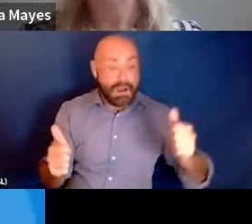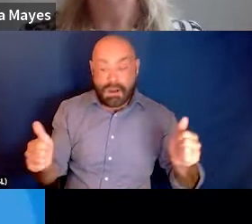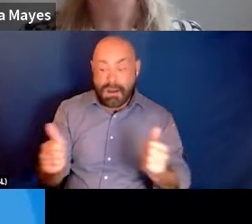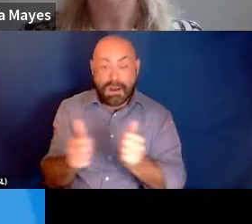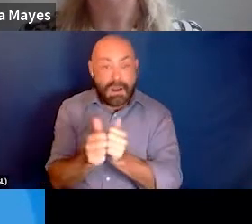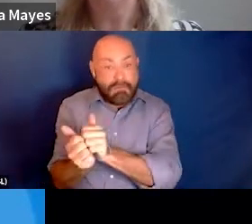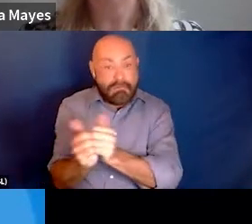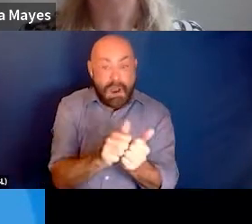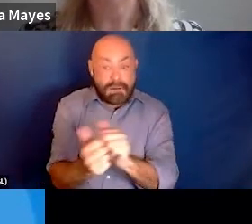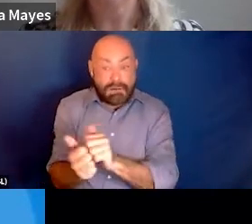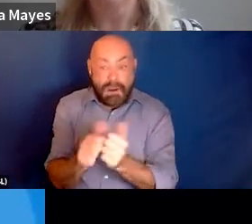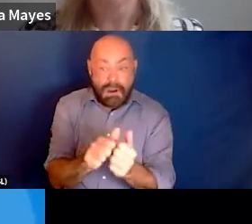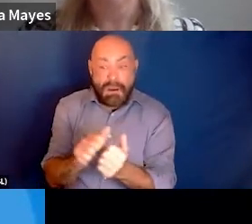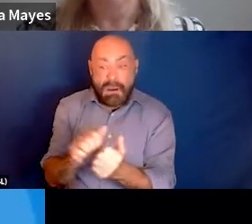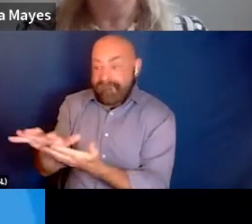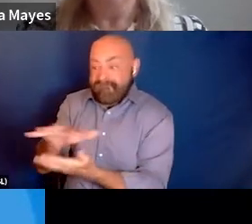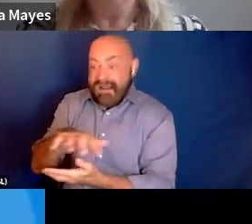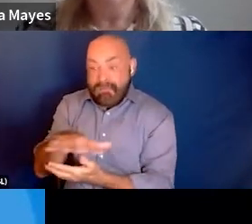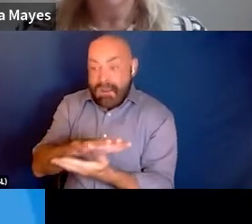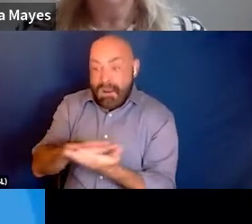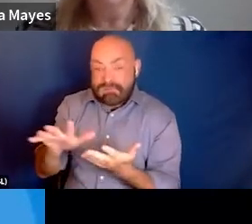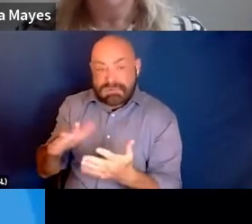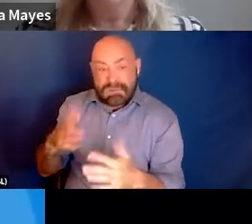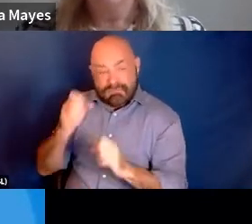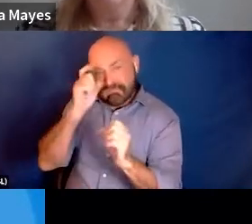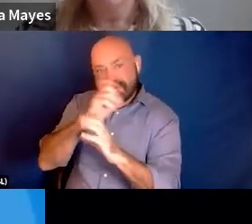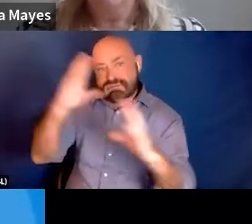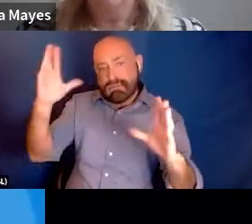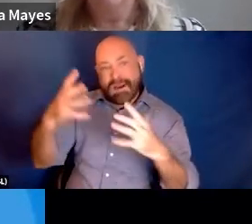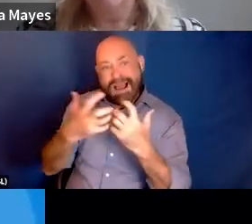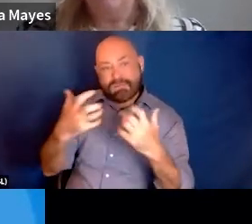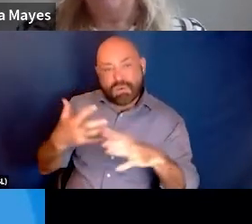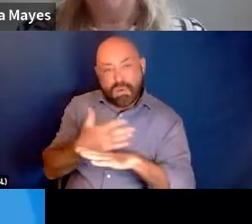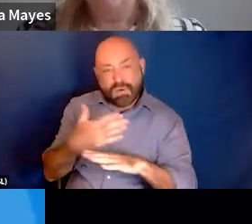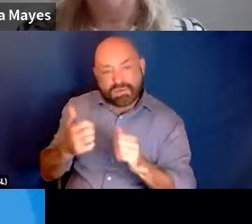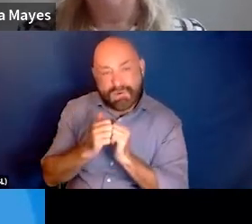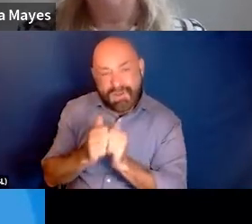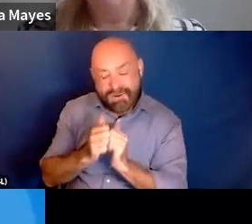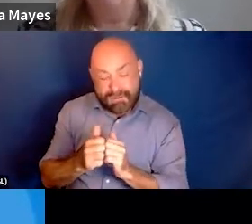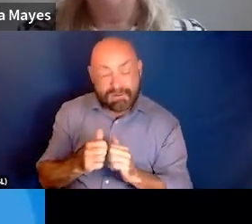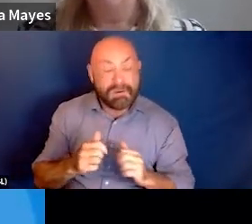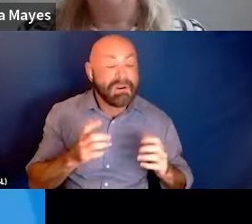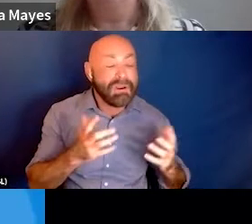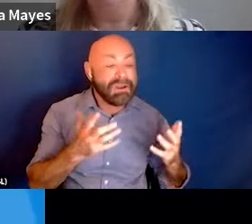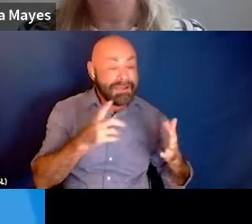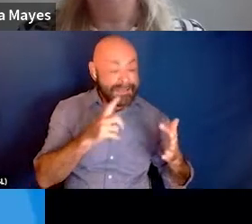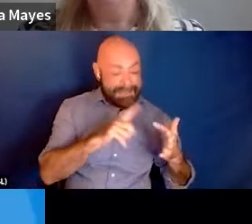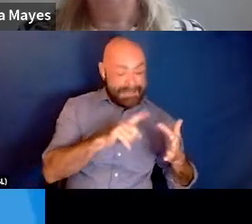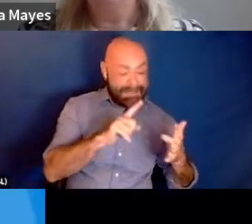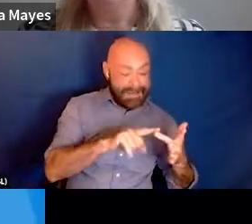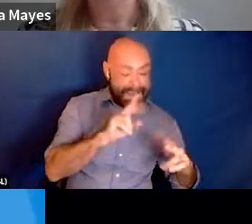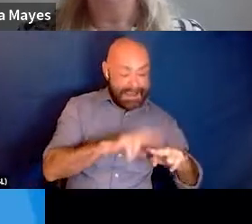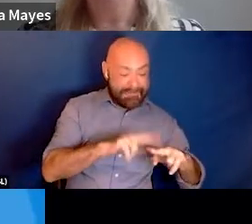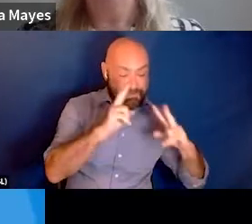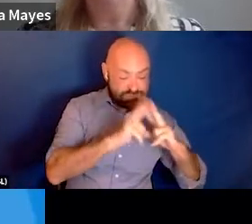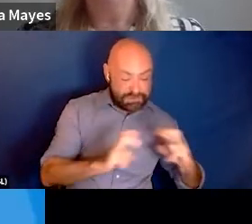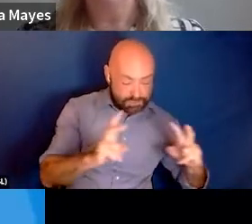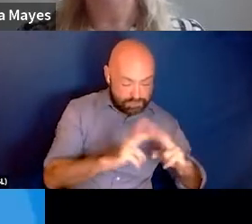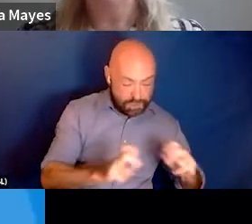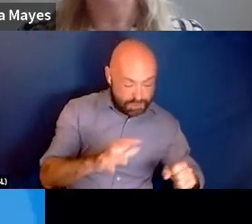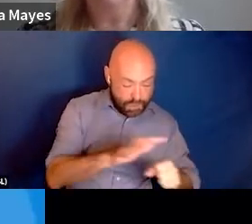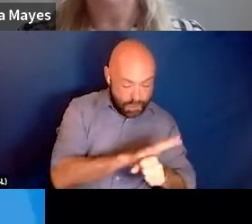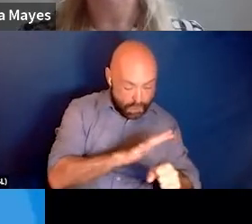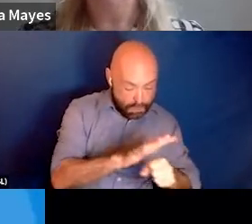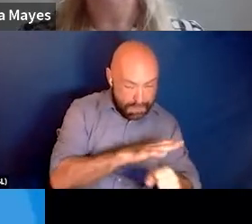hubs in your local area. Drawing on learning from the research that the EIF have carried out with local areas developing